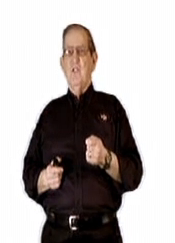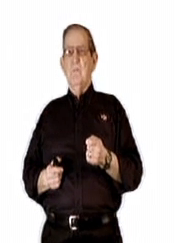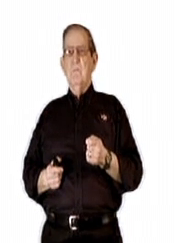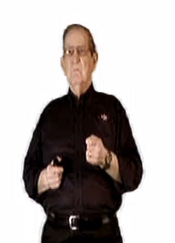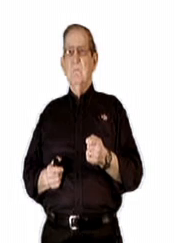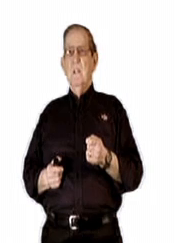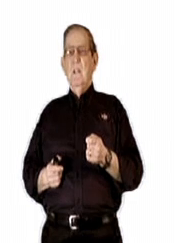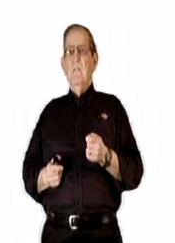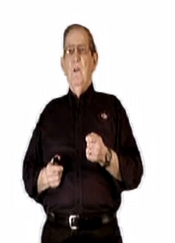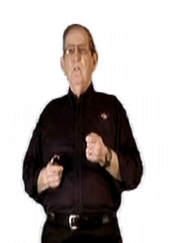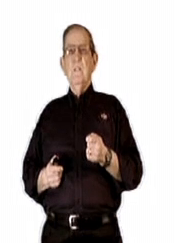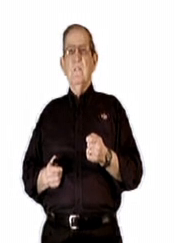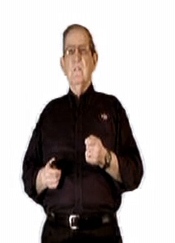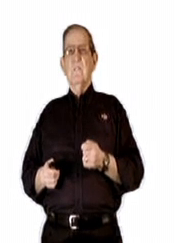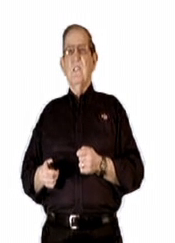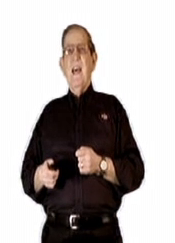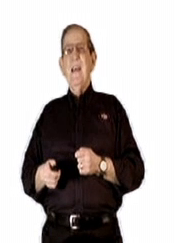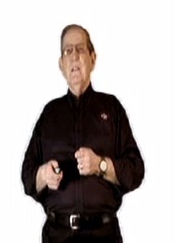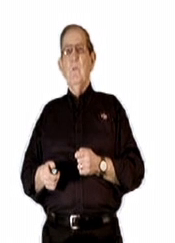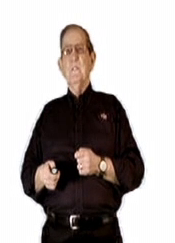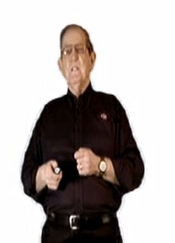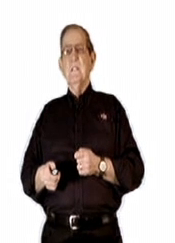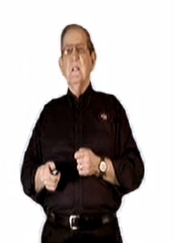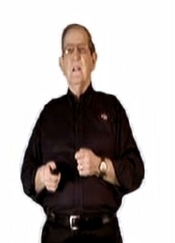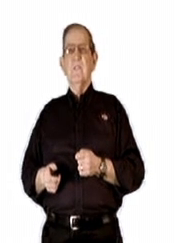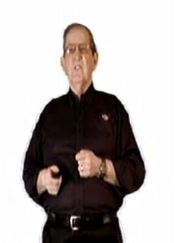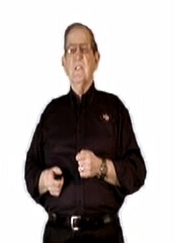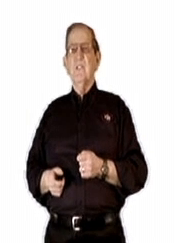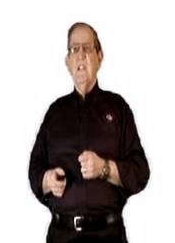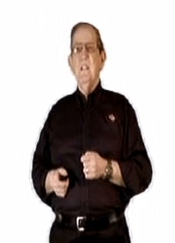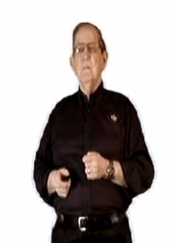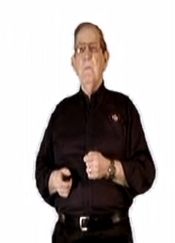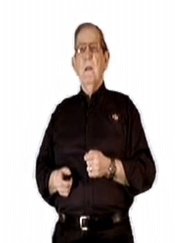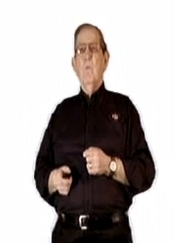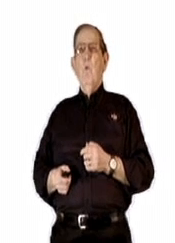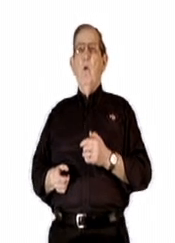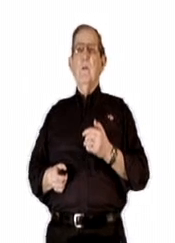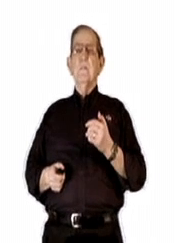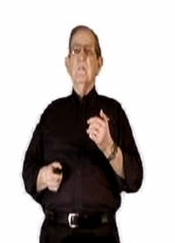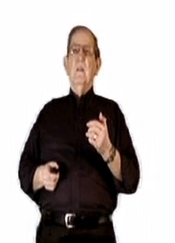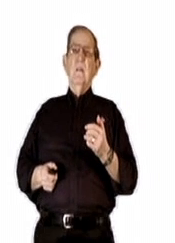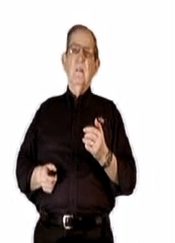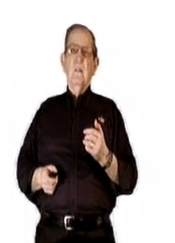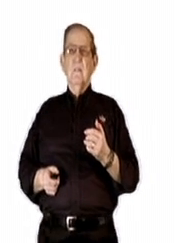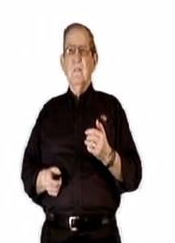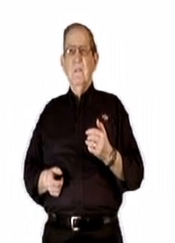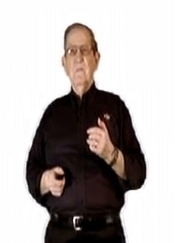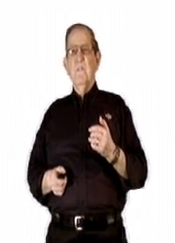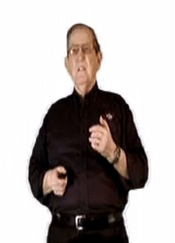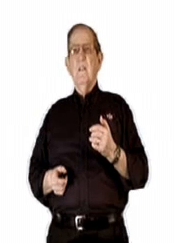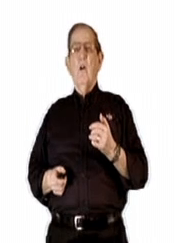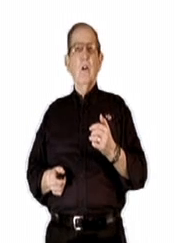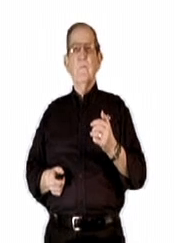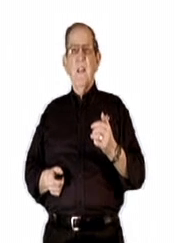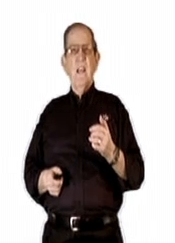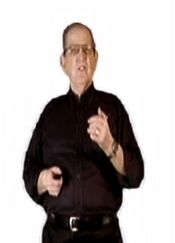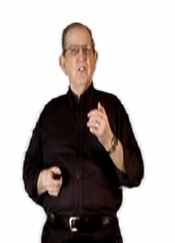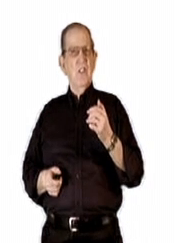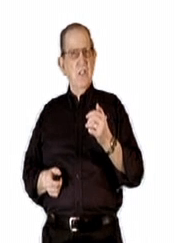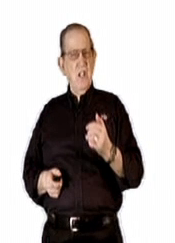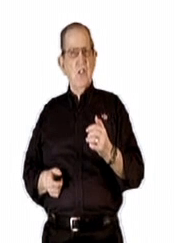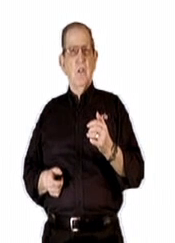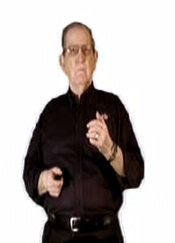130.5H. Notice the sign in 110.16 warns of the arc